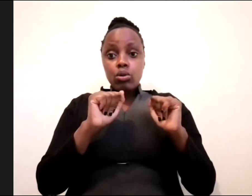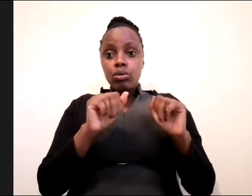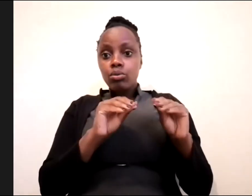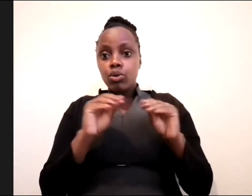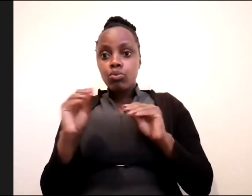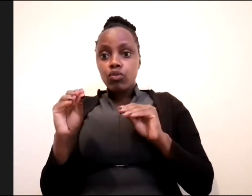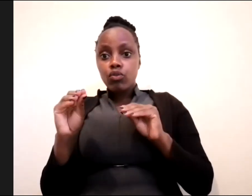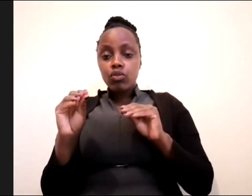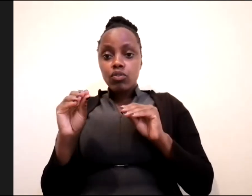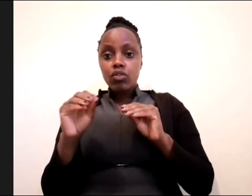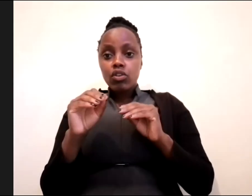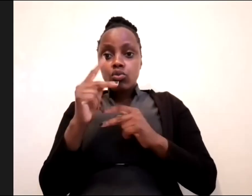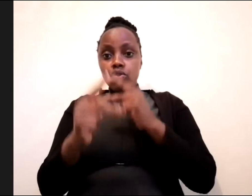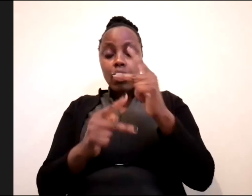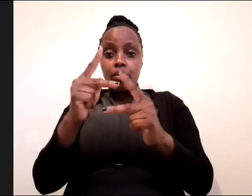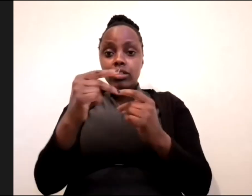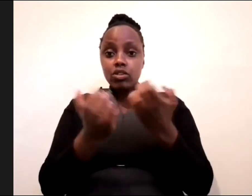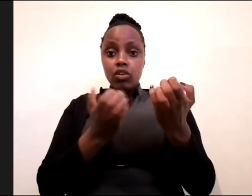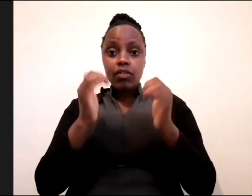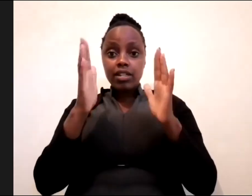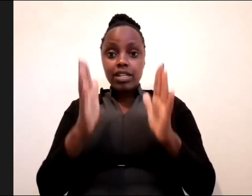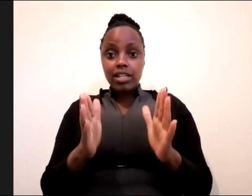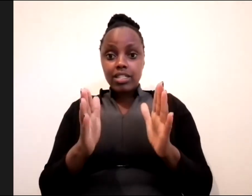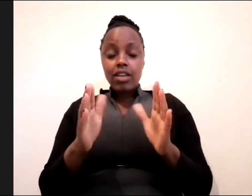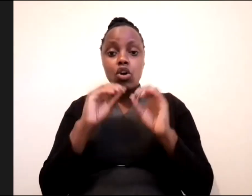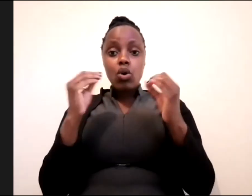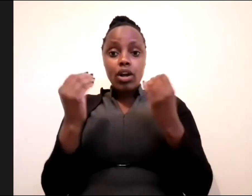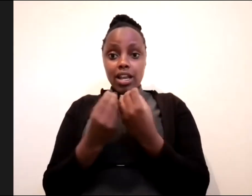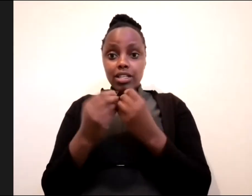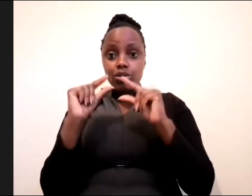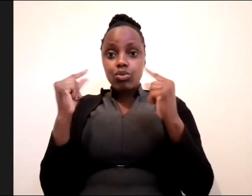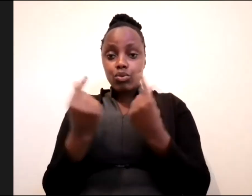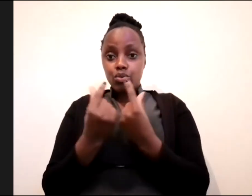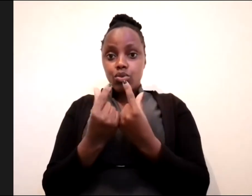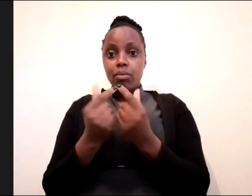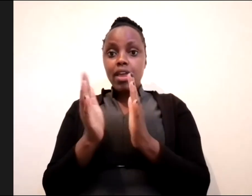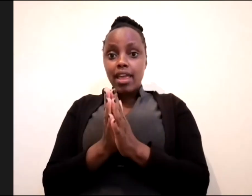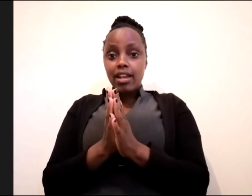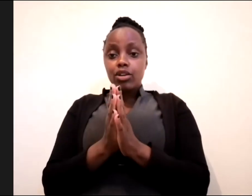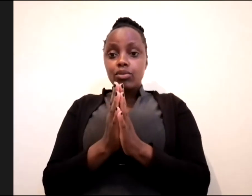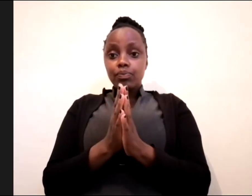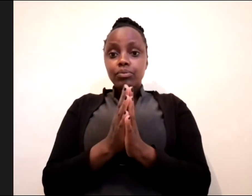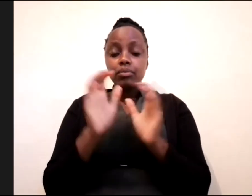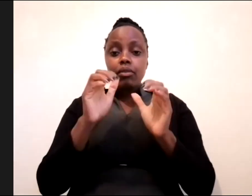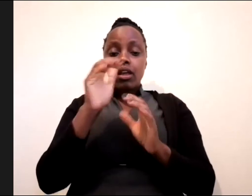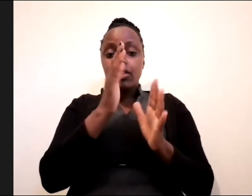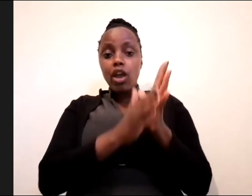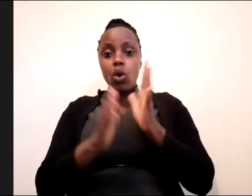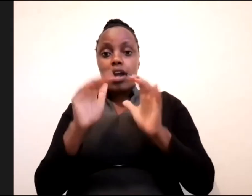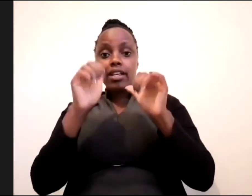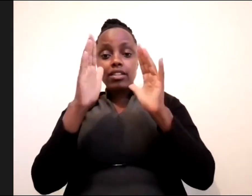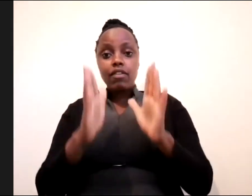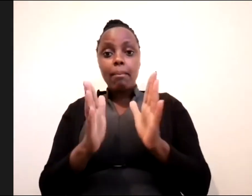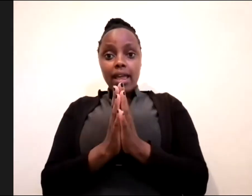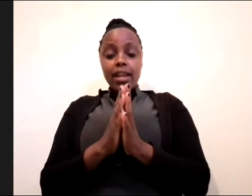to processors, traders, organized group, to the self-organized farmers. I think if we